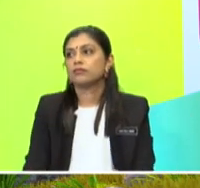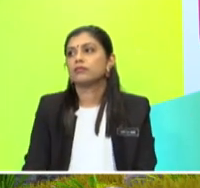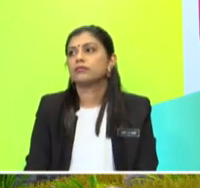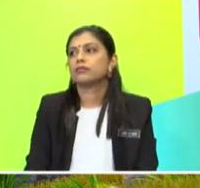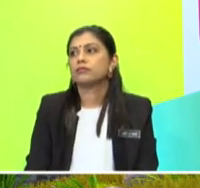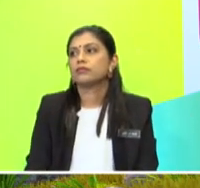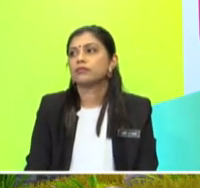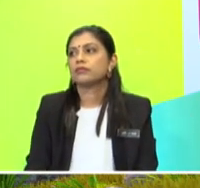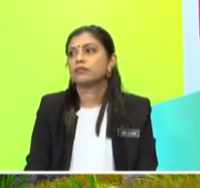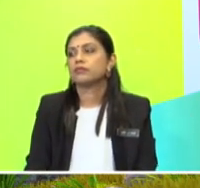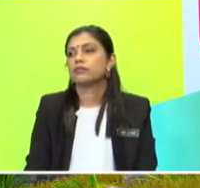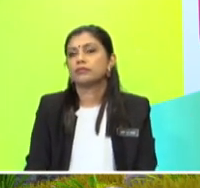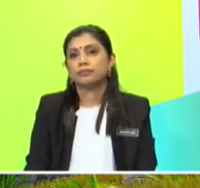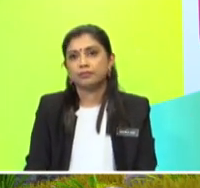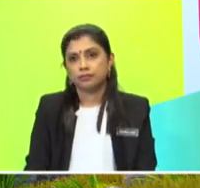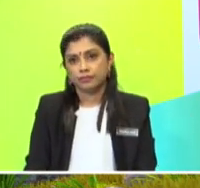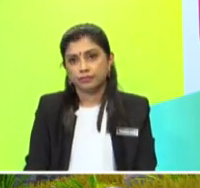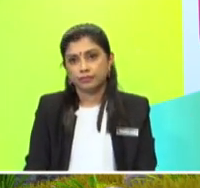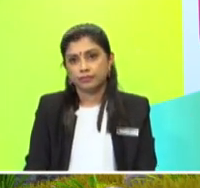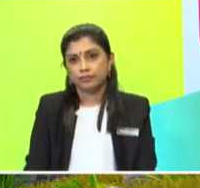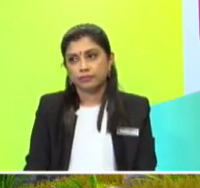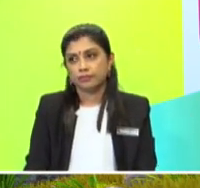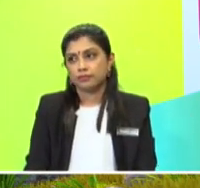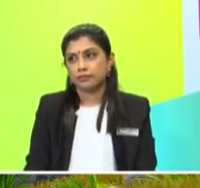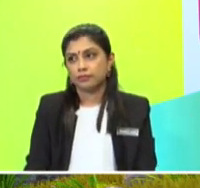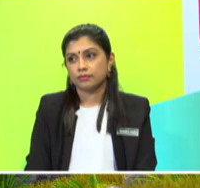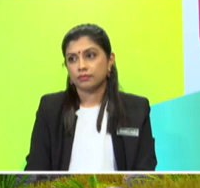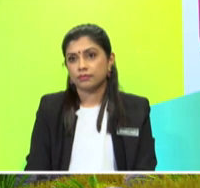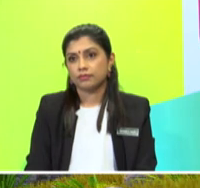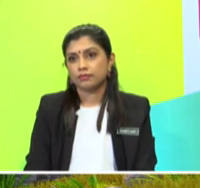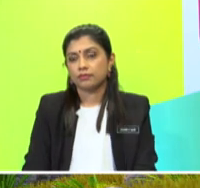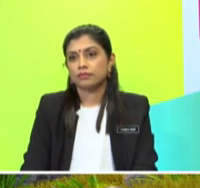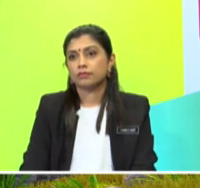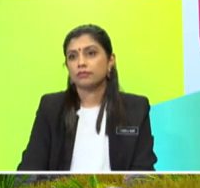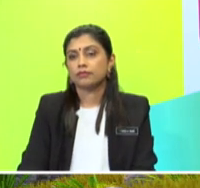sentence. Show it to me. Topic sentence.